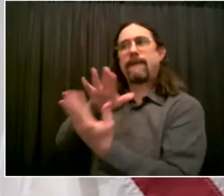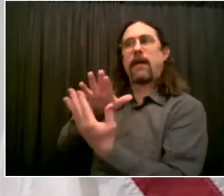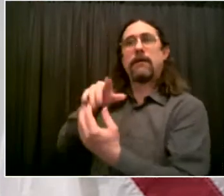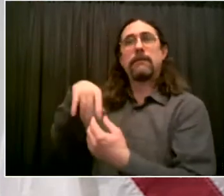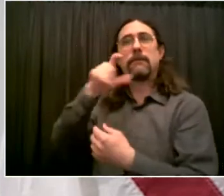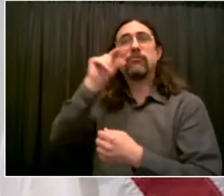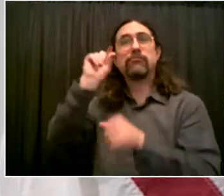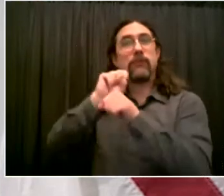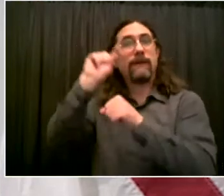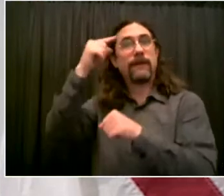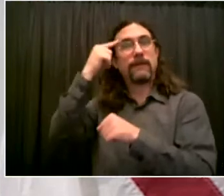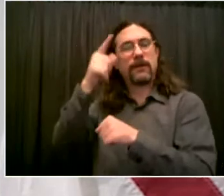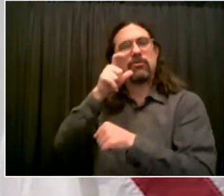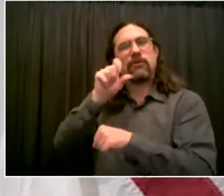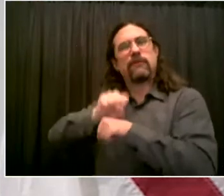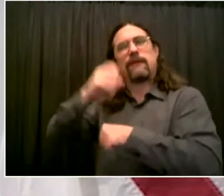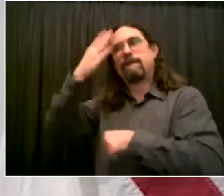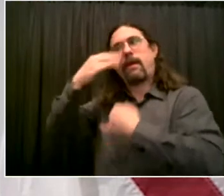get vaccinated soon,